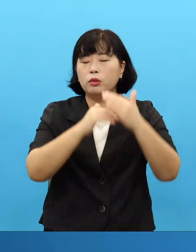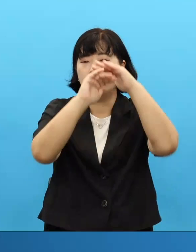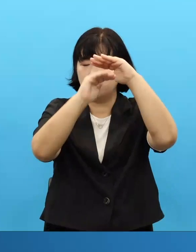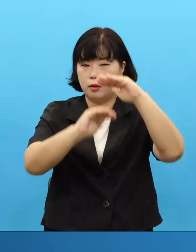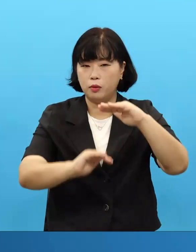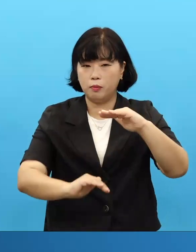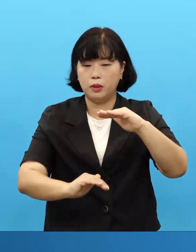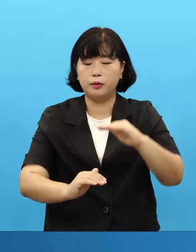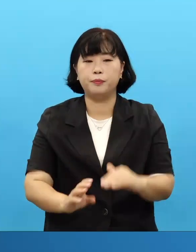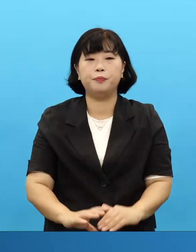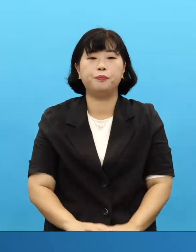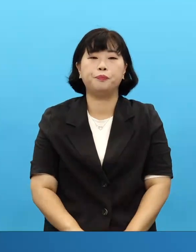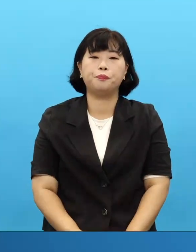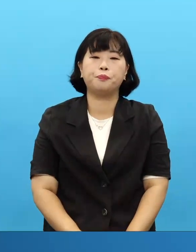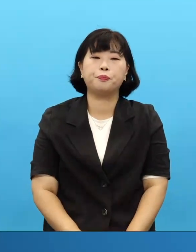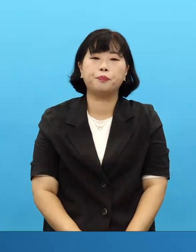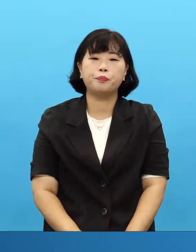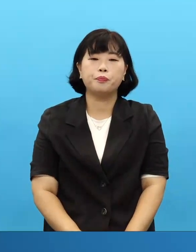important.